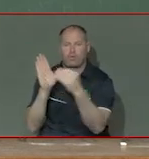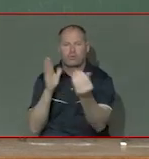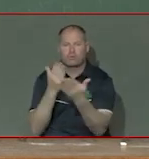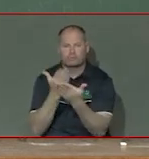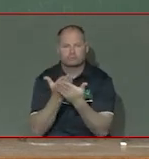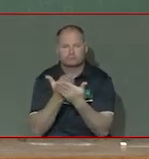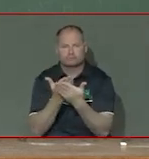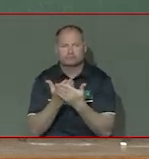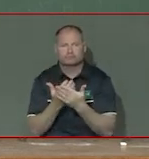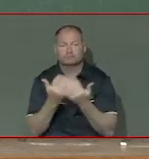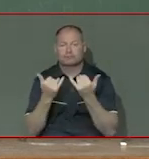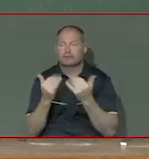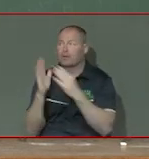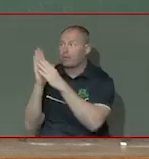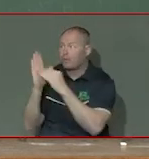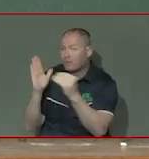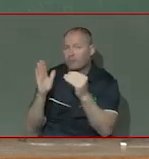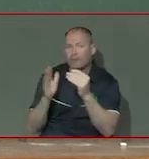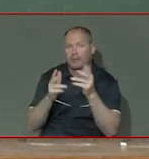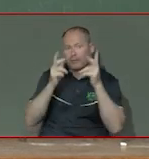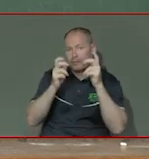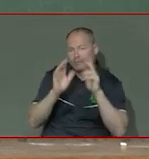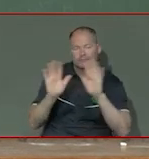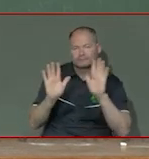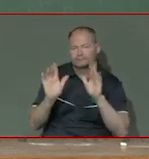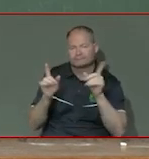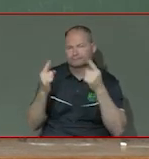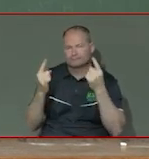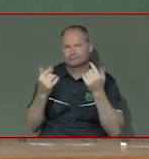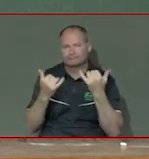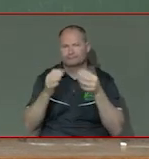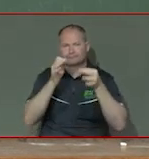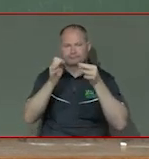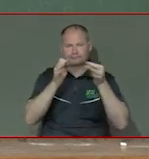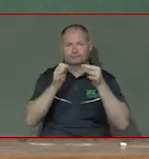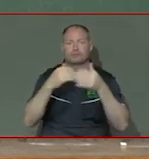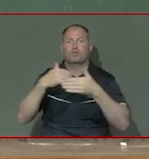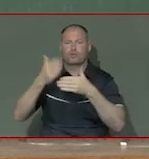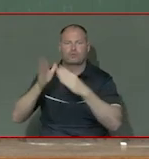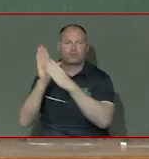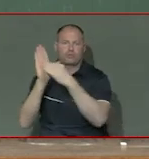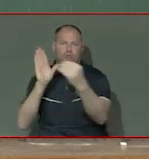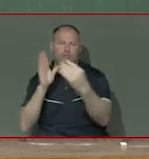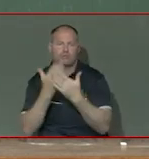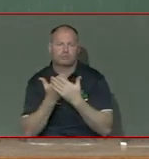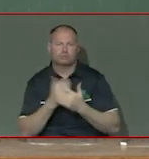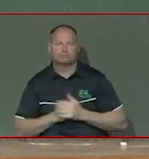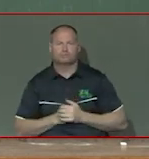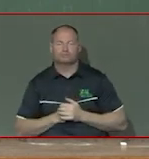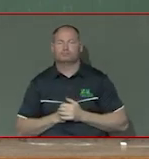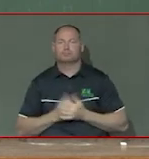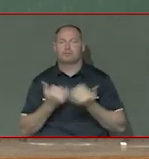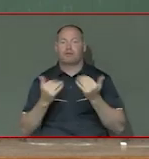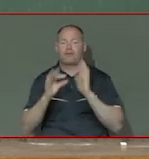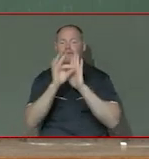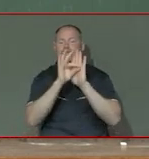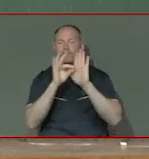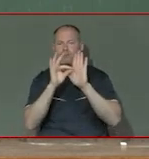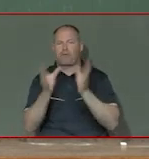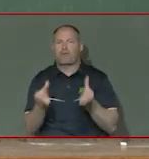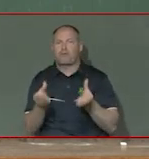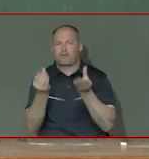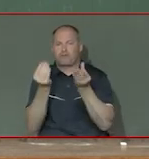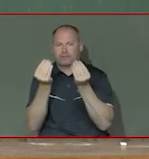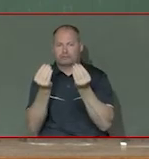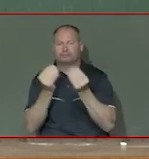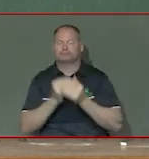But please, you cannot multitask. Right, let's quickly have a look at the following. People, we got to find a formula for the sine of A minus